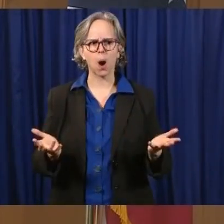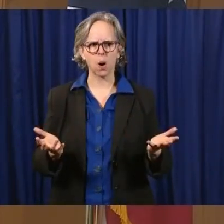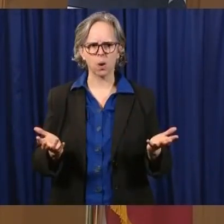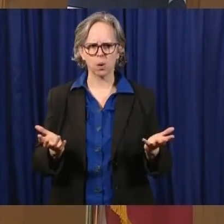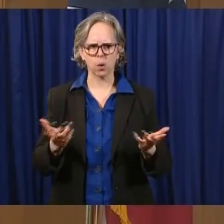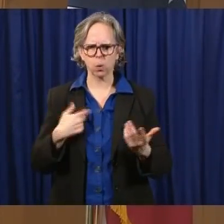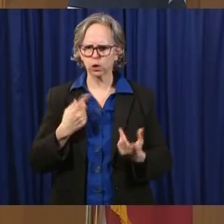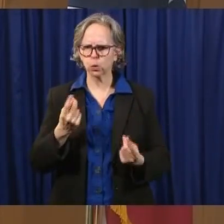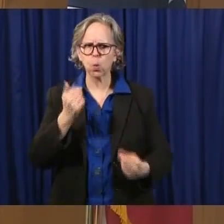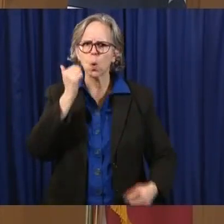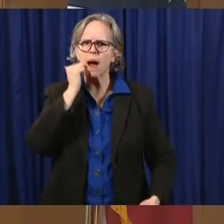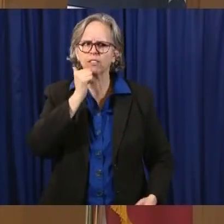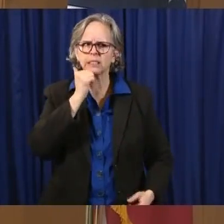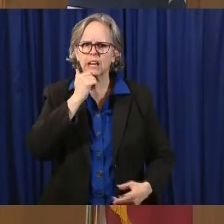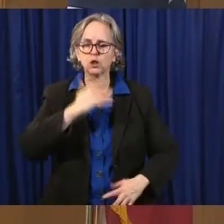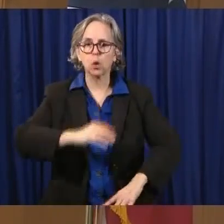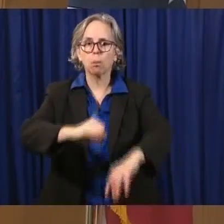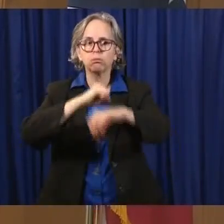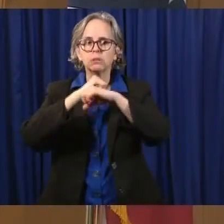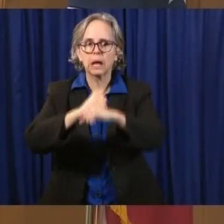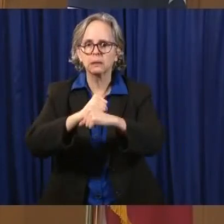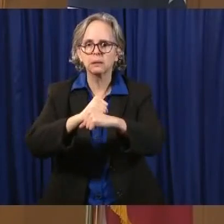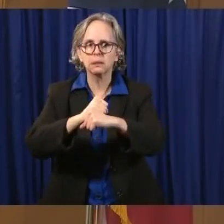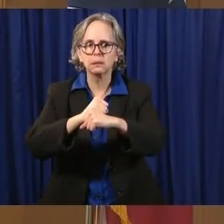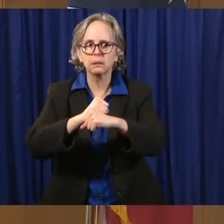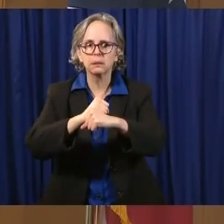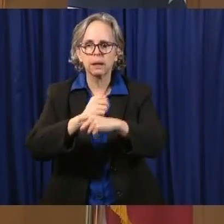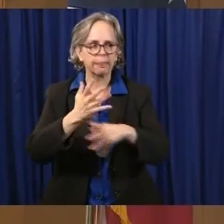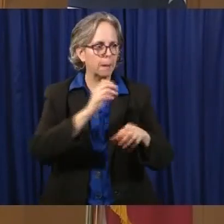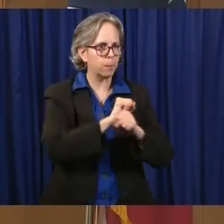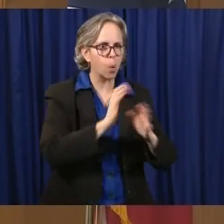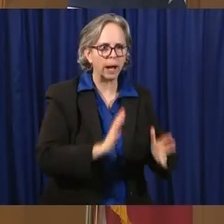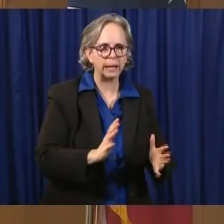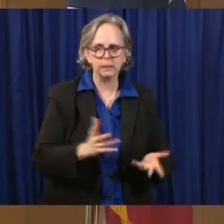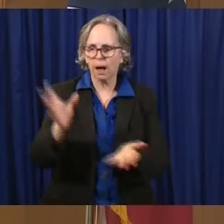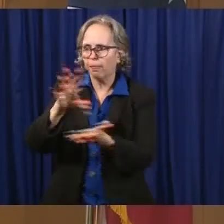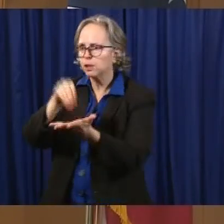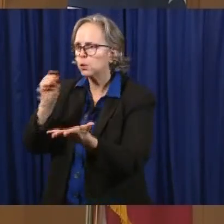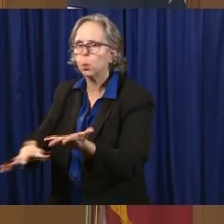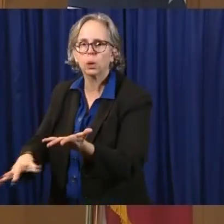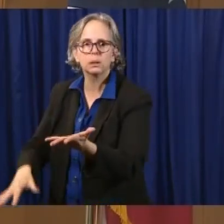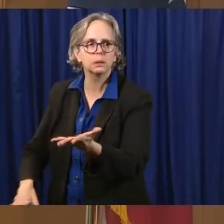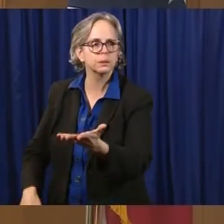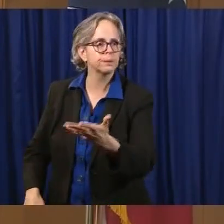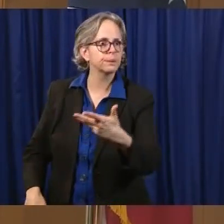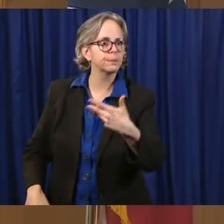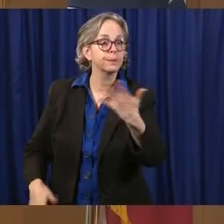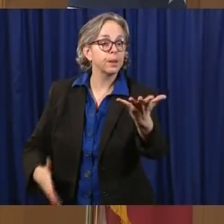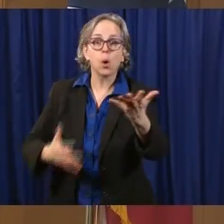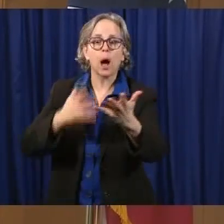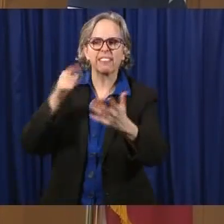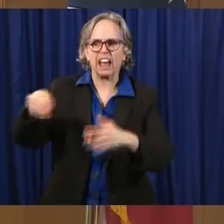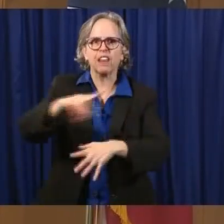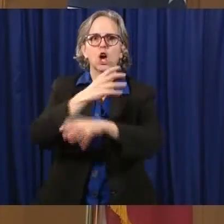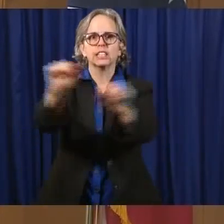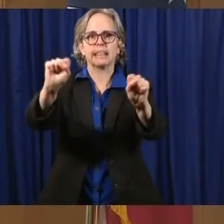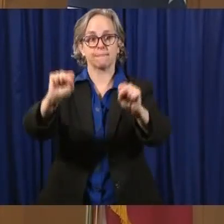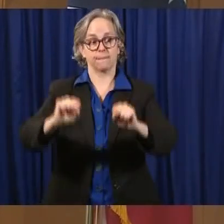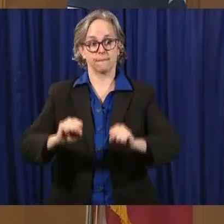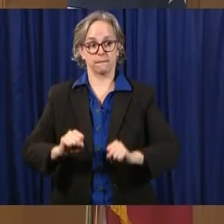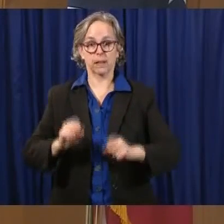day to keep my employees safe, my customers safe, my students safe, my faculty safe, my